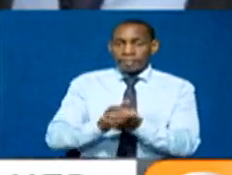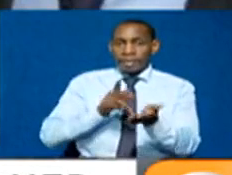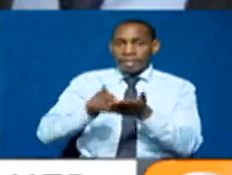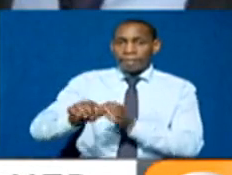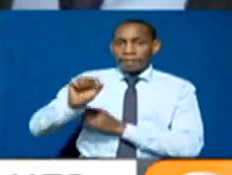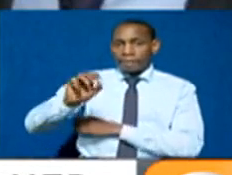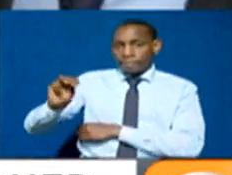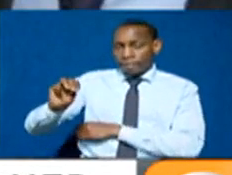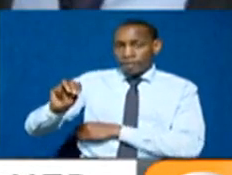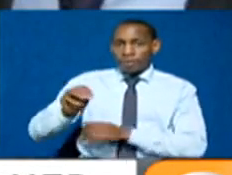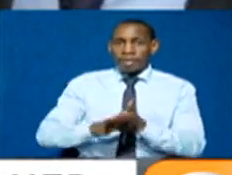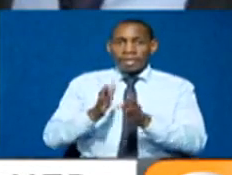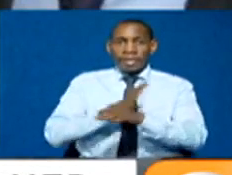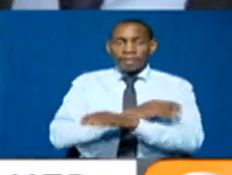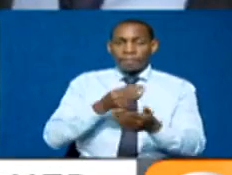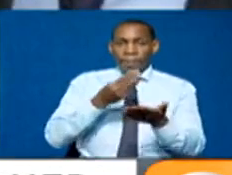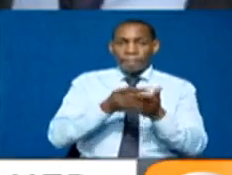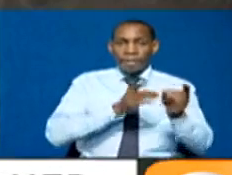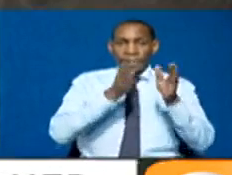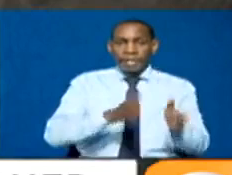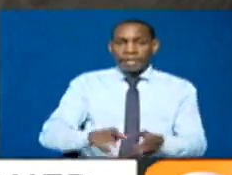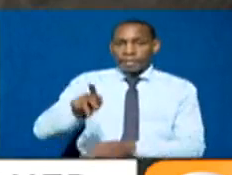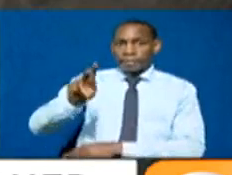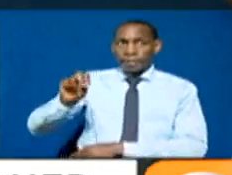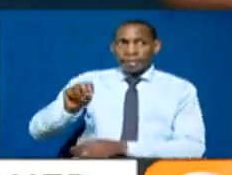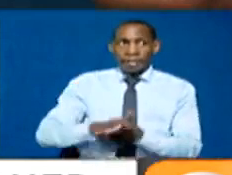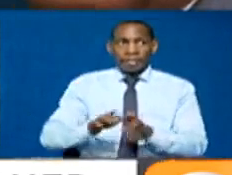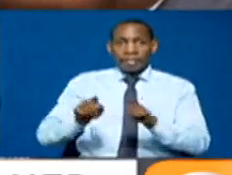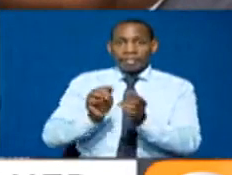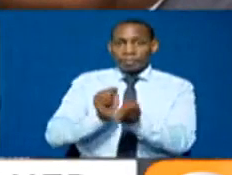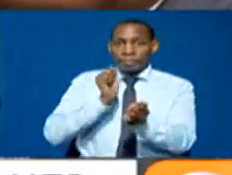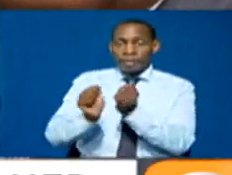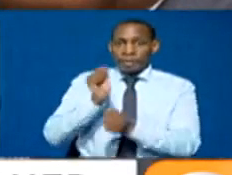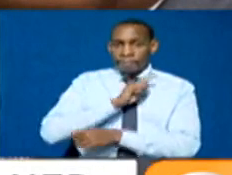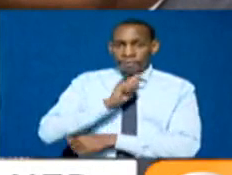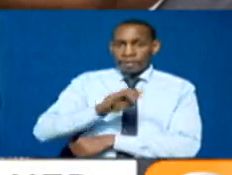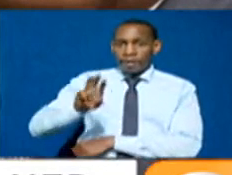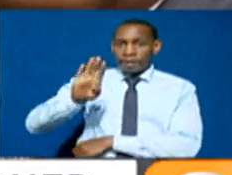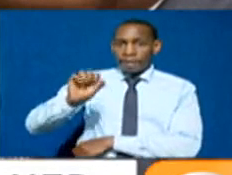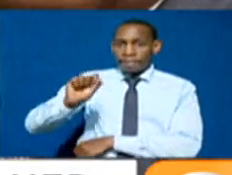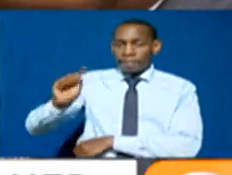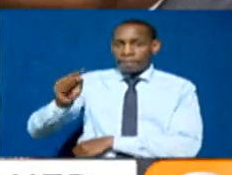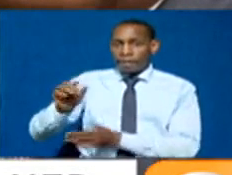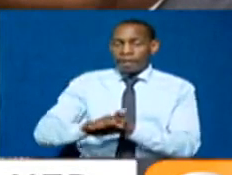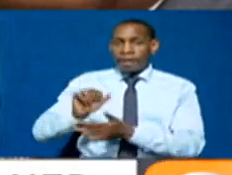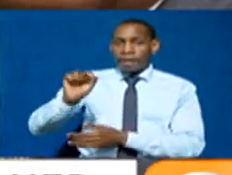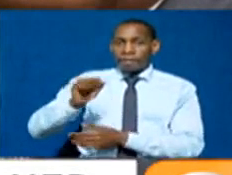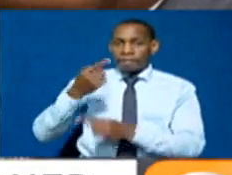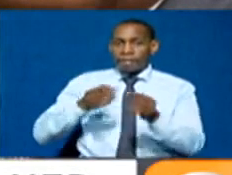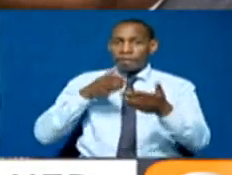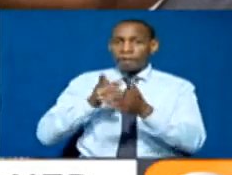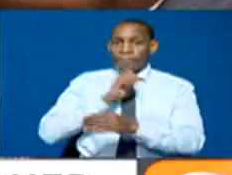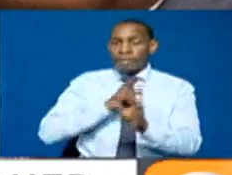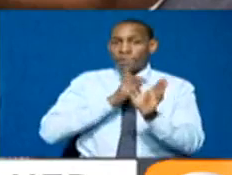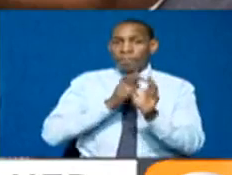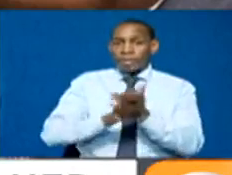5 million shillings, while former finance director Ken Obimbo has been handed a 5 million shilling fine and a 5-year ban from participating